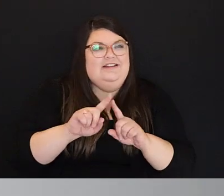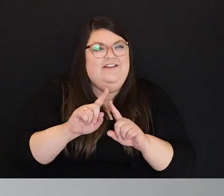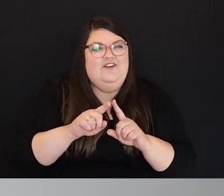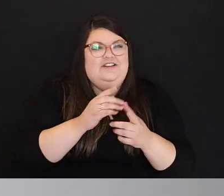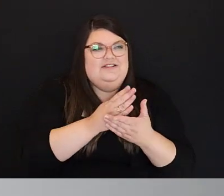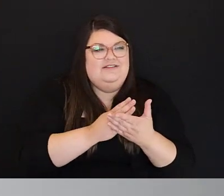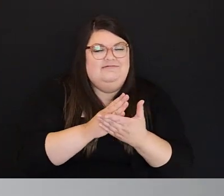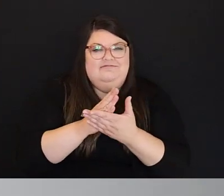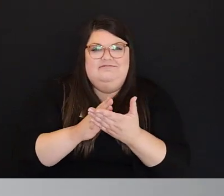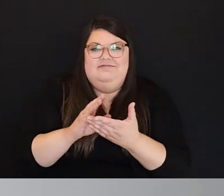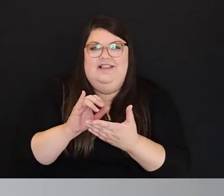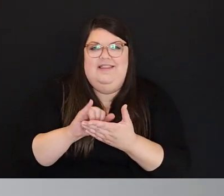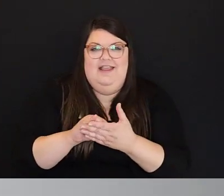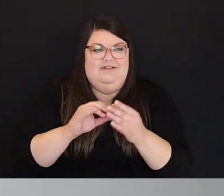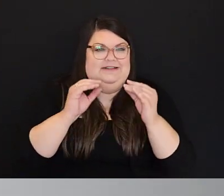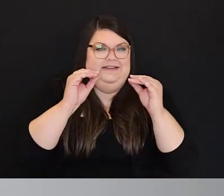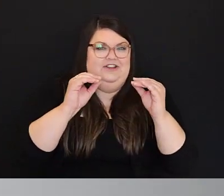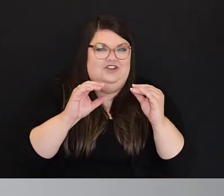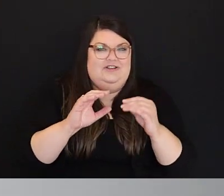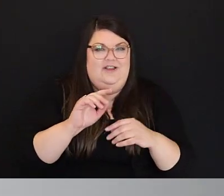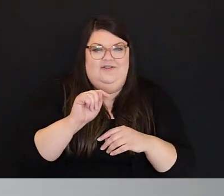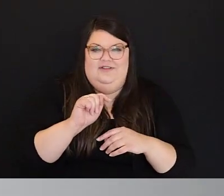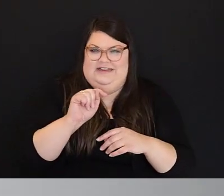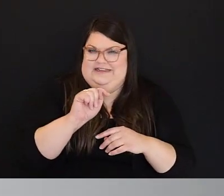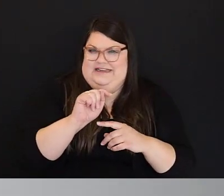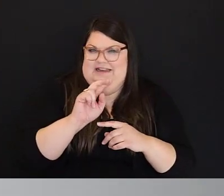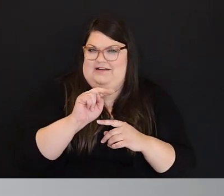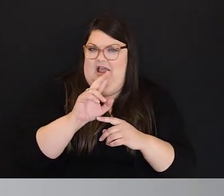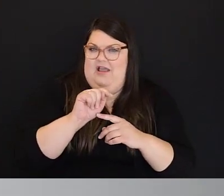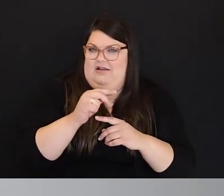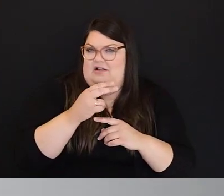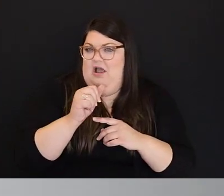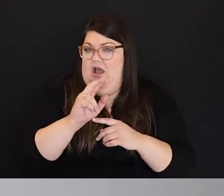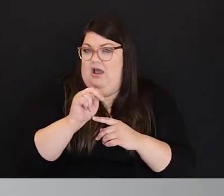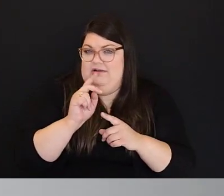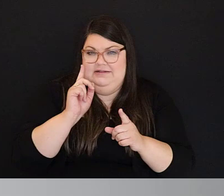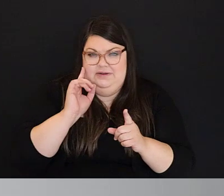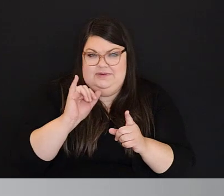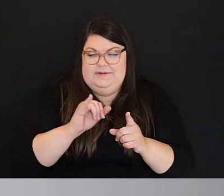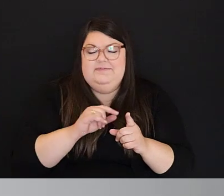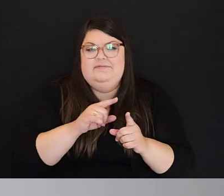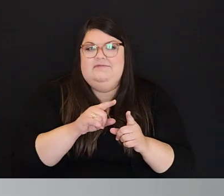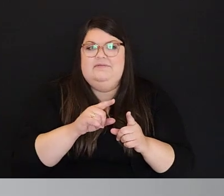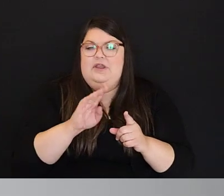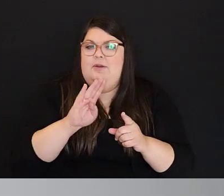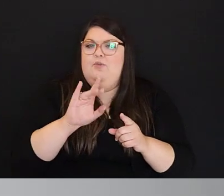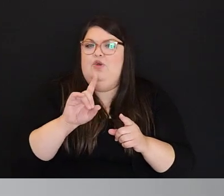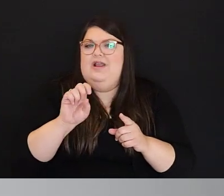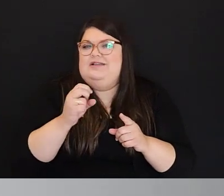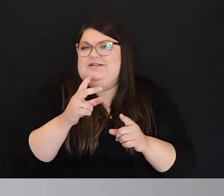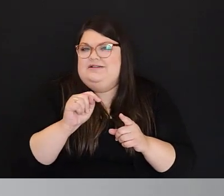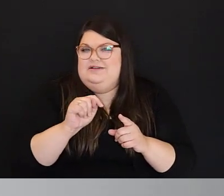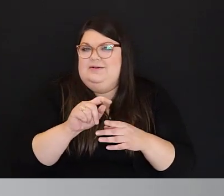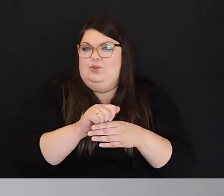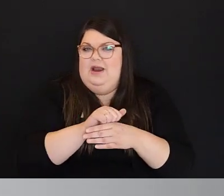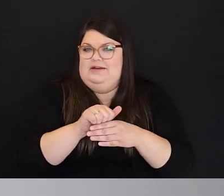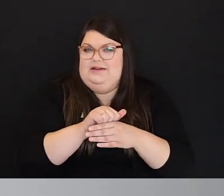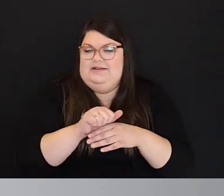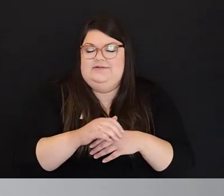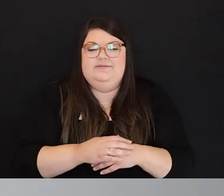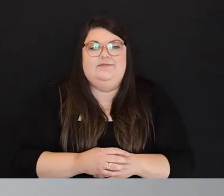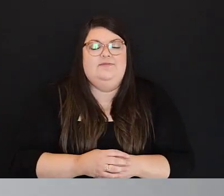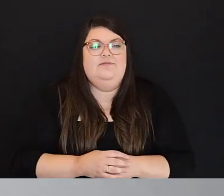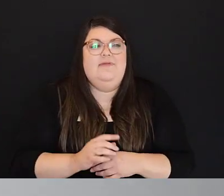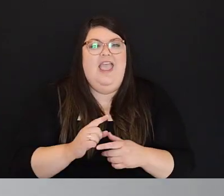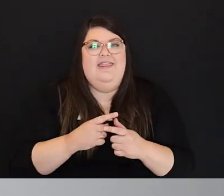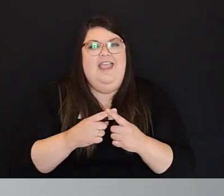that are actually like the teachings of Thich Nhat Hanh, Buddhist practice. And then like, I'm like, oh wow. And then like the